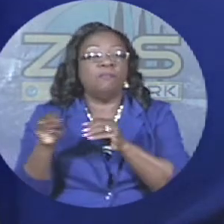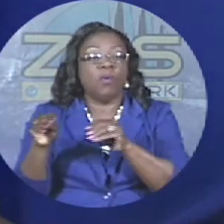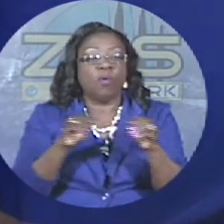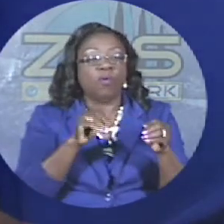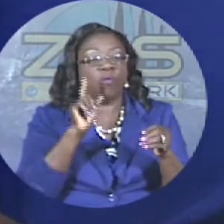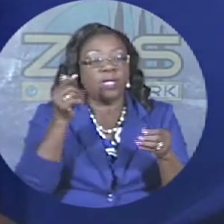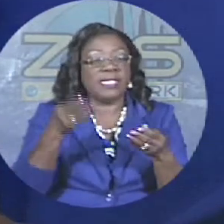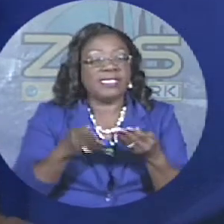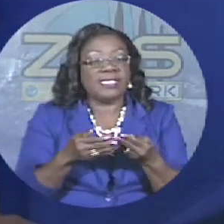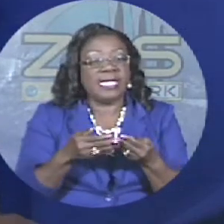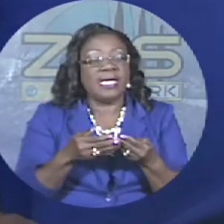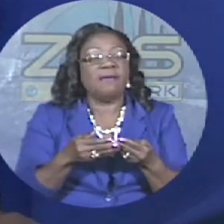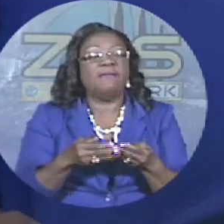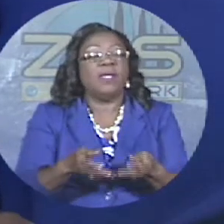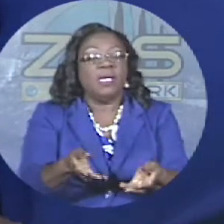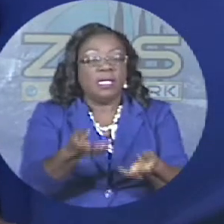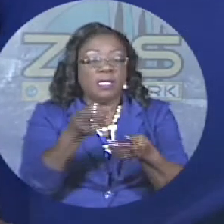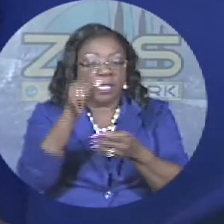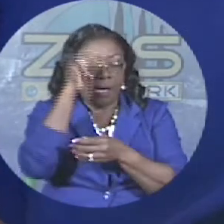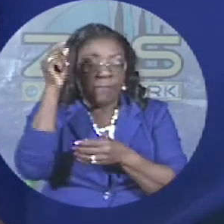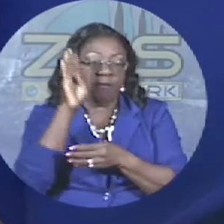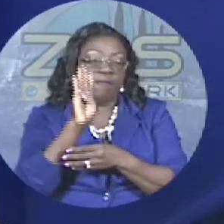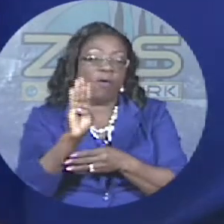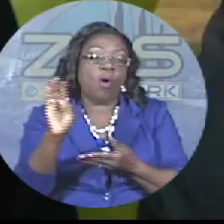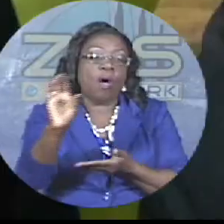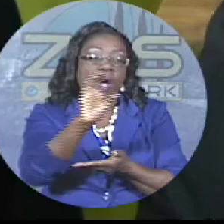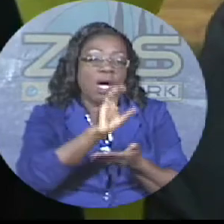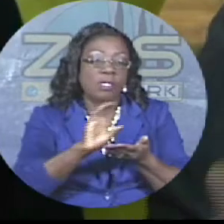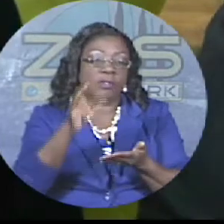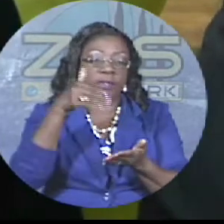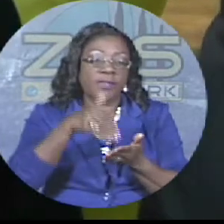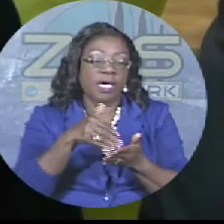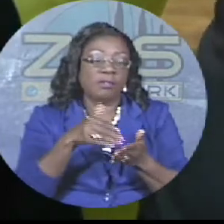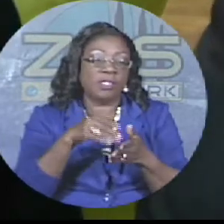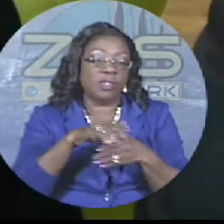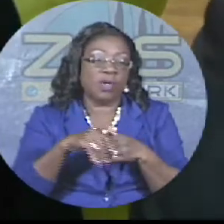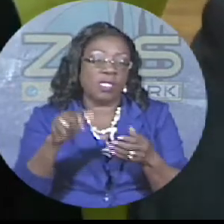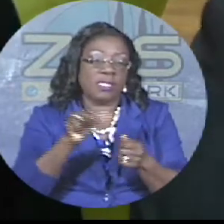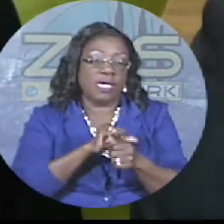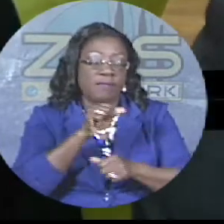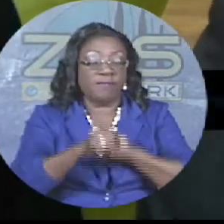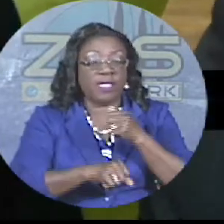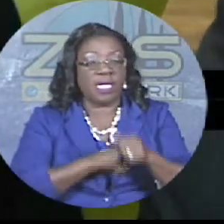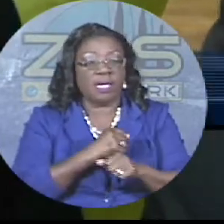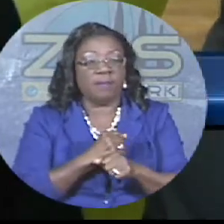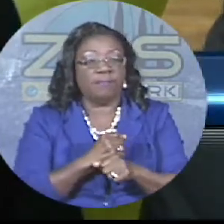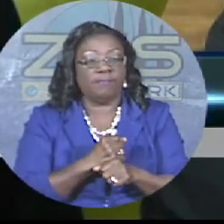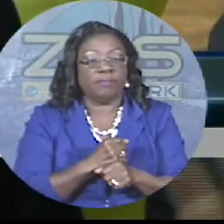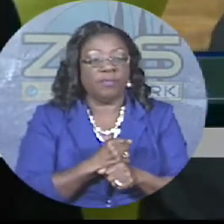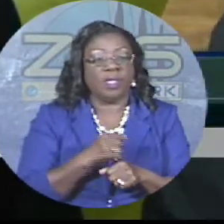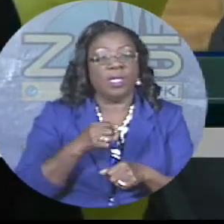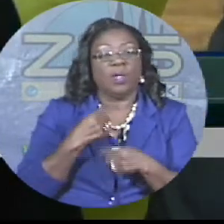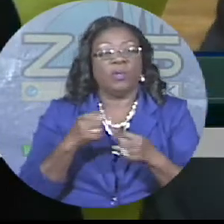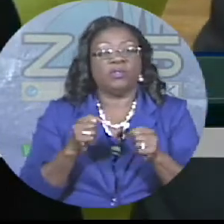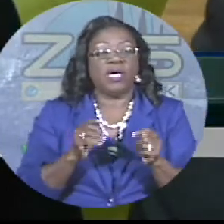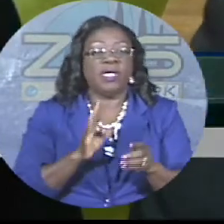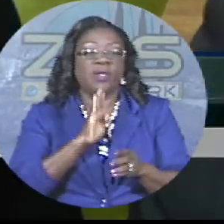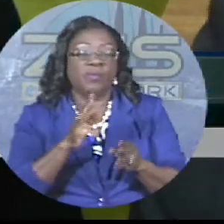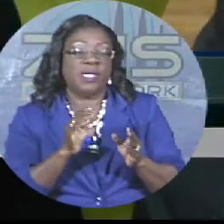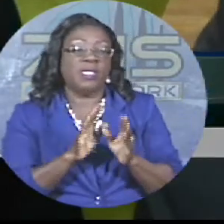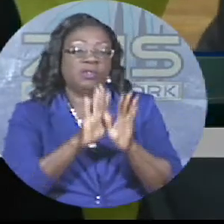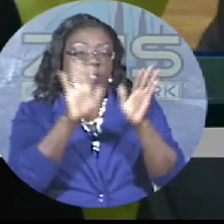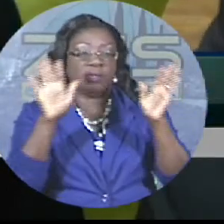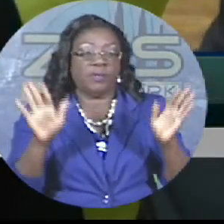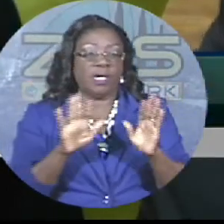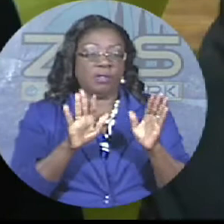under $400,000 each year. We're trying to give, as we indicated, we're trying to be transparent. We're